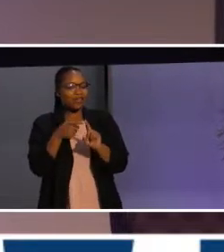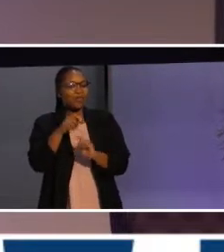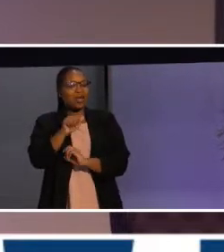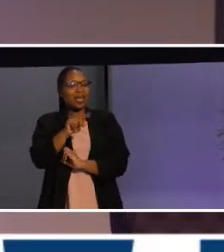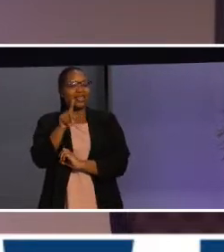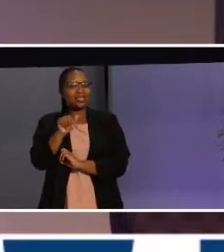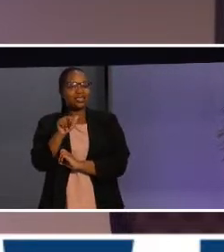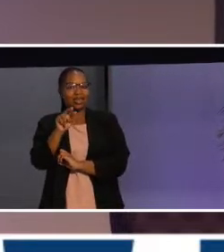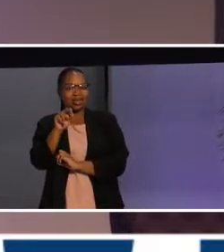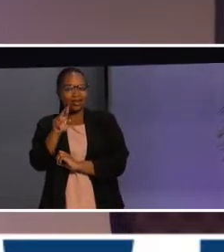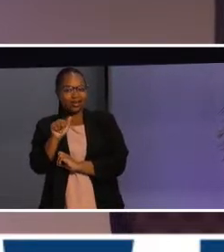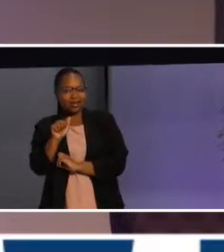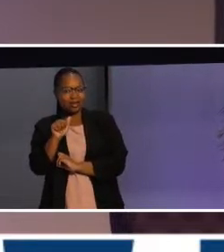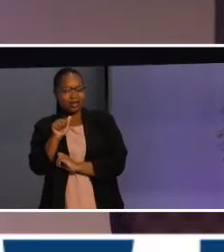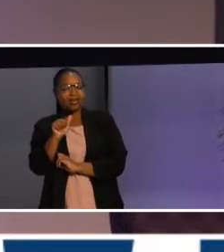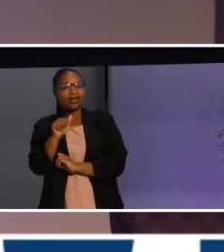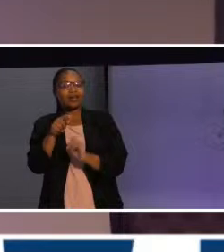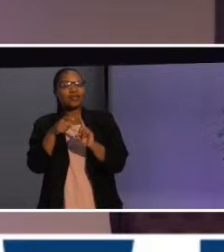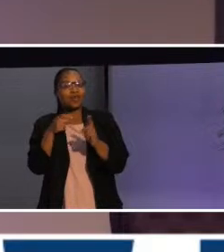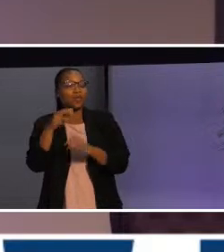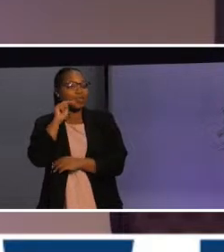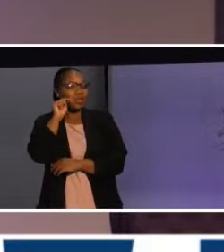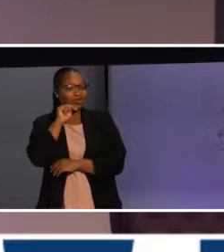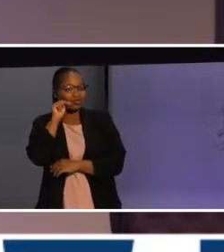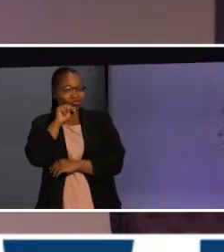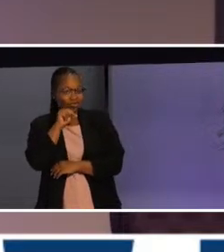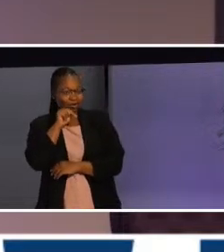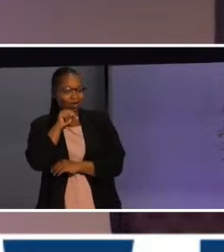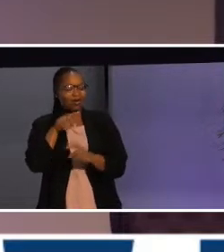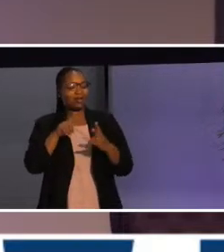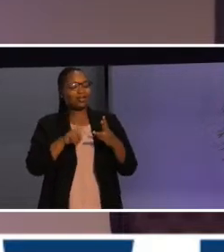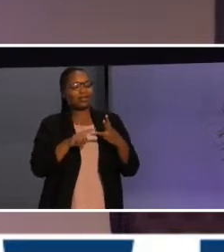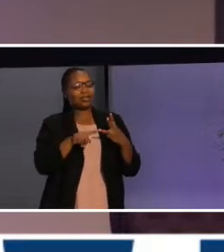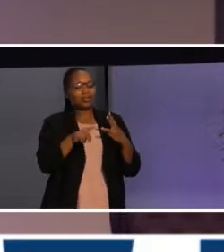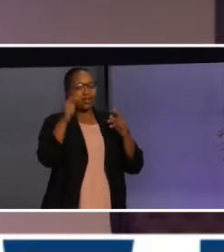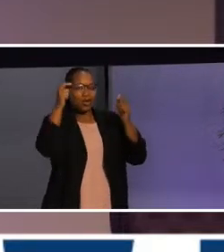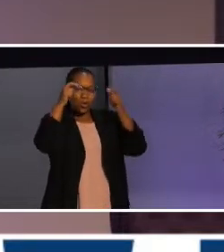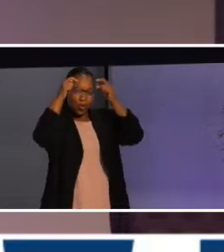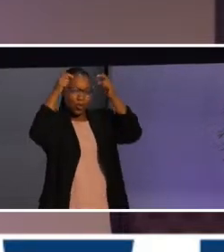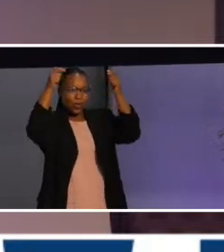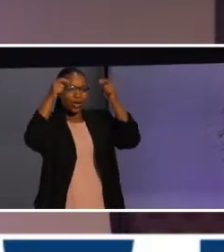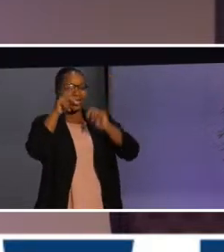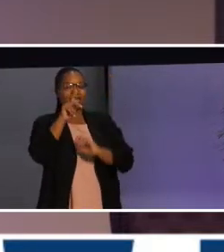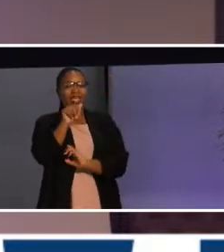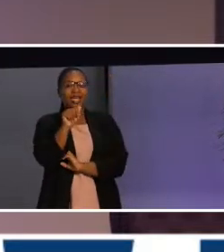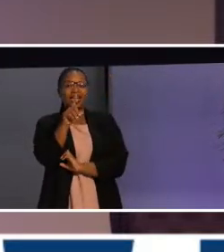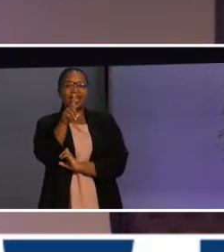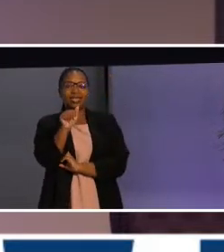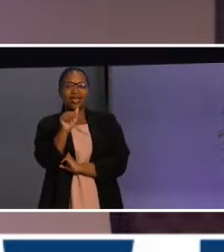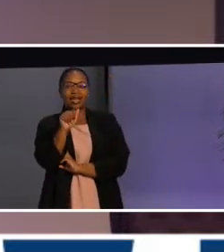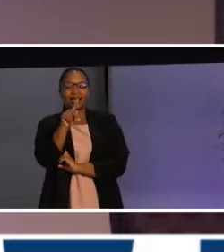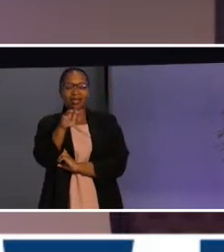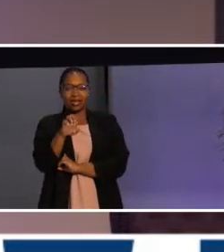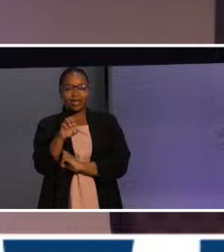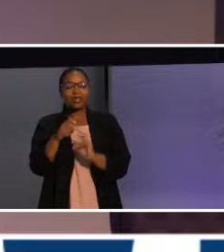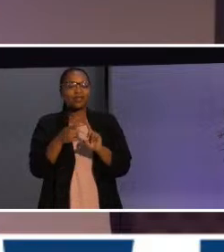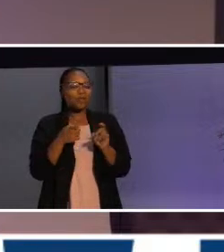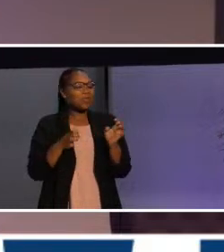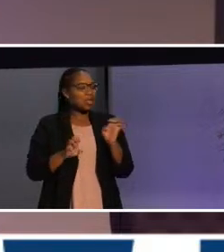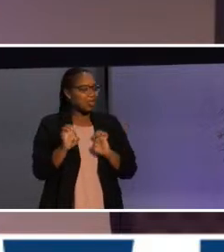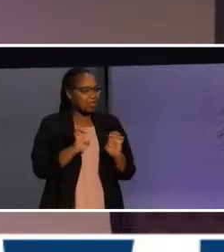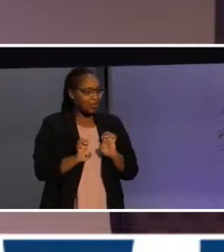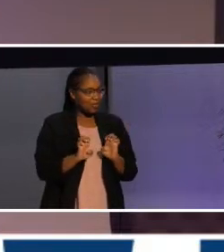in Nigeria, like Queen Kadake, the Empress of Ethiopia and